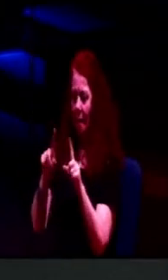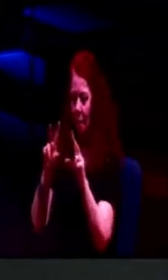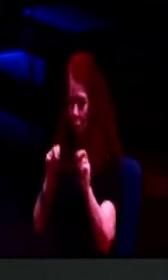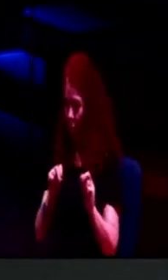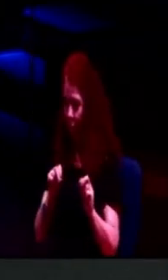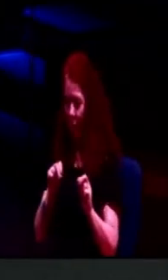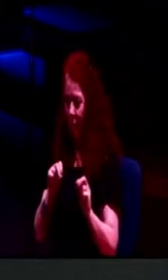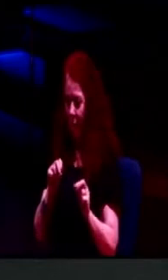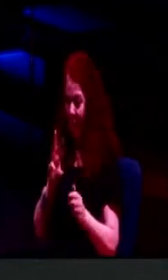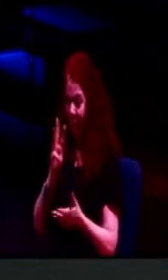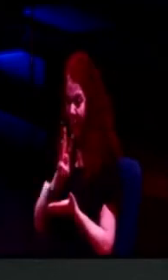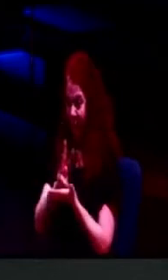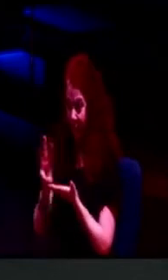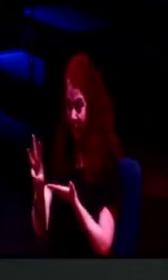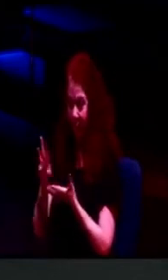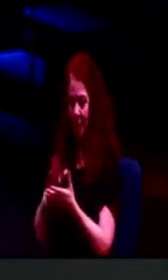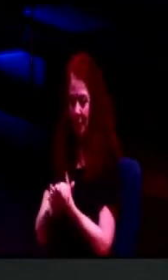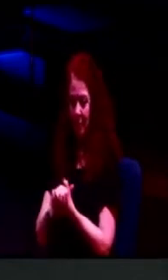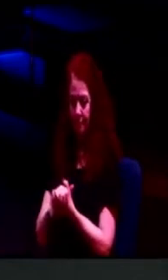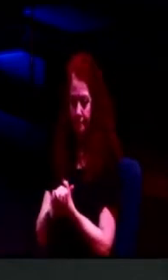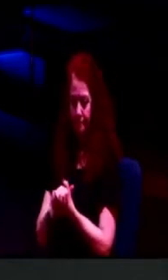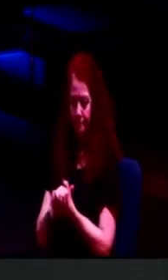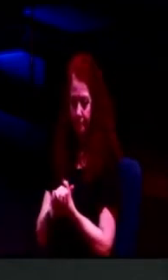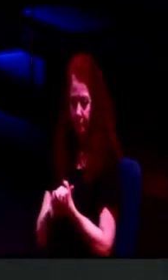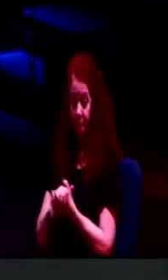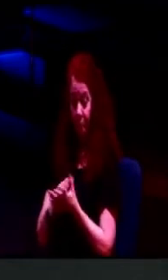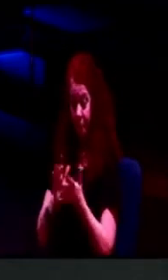around, no pun intended, but